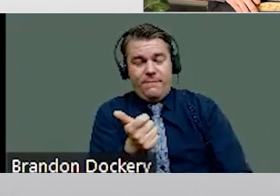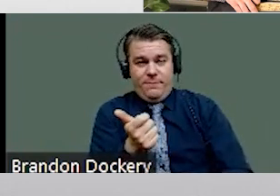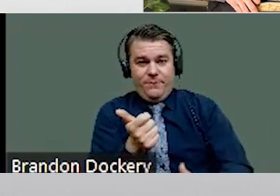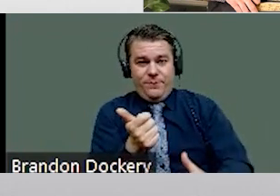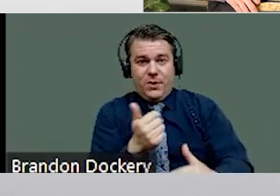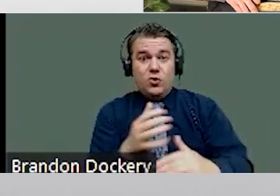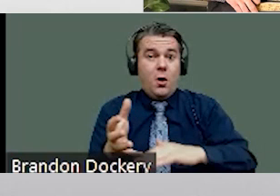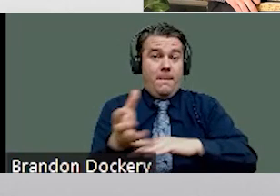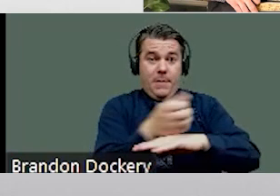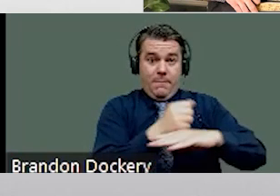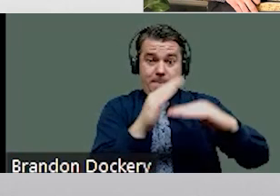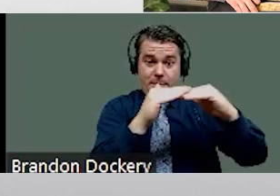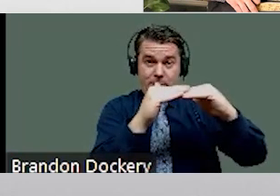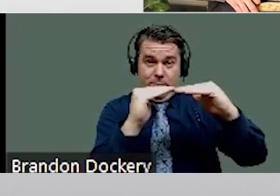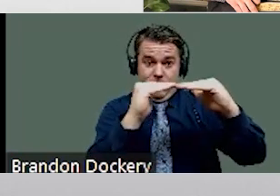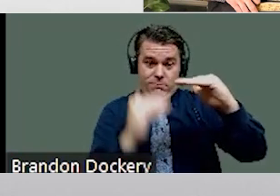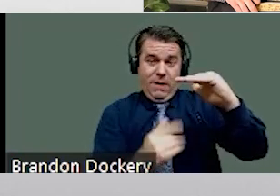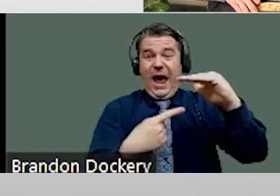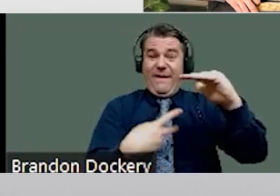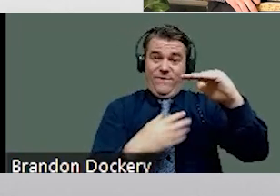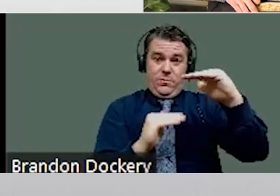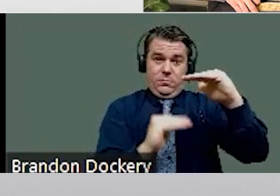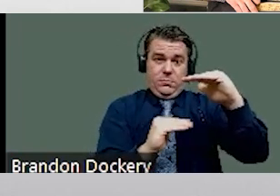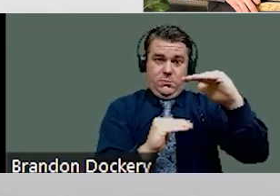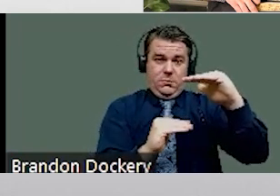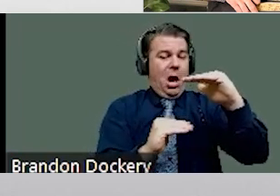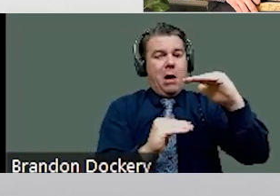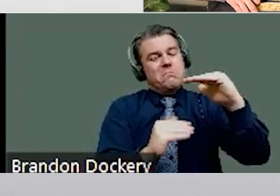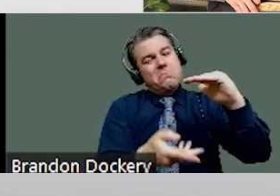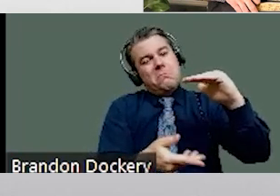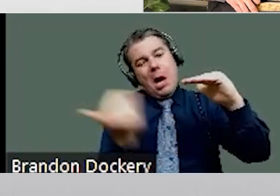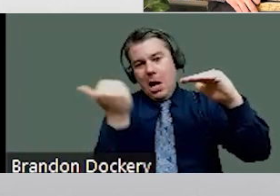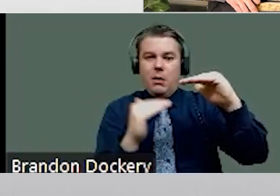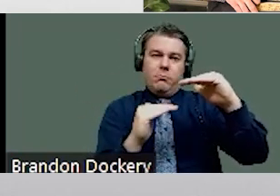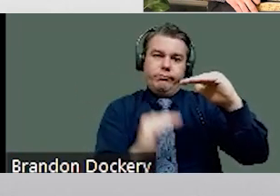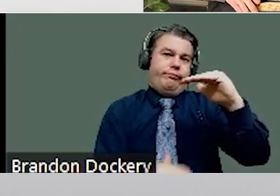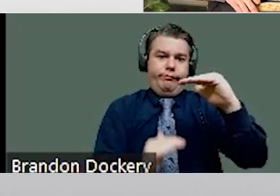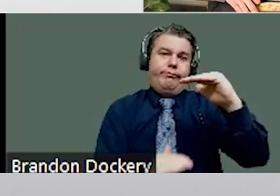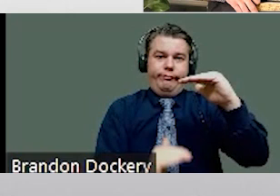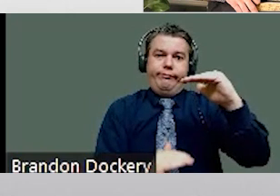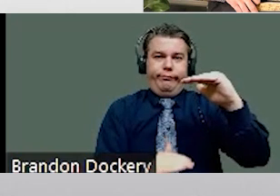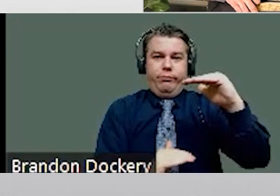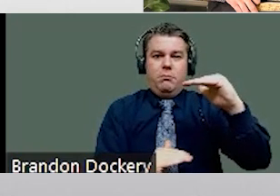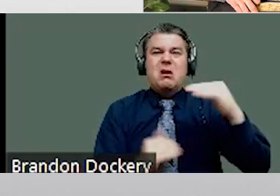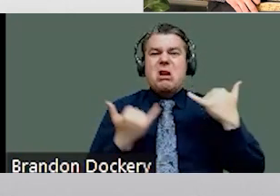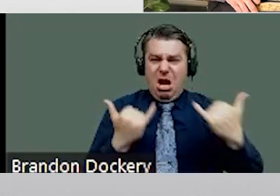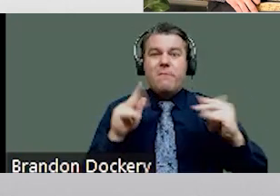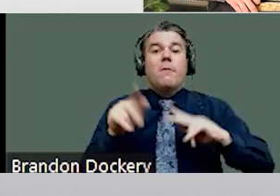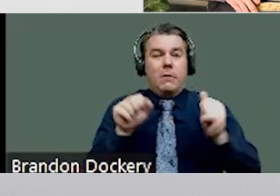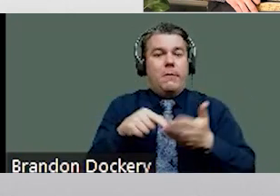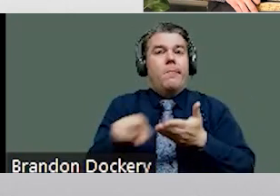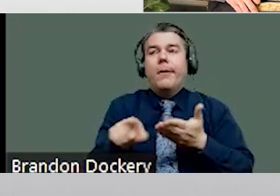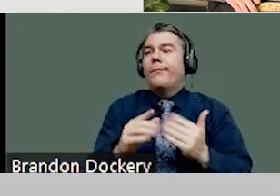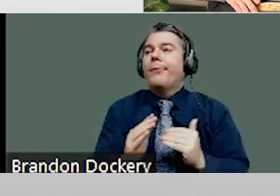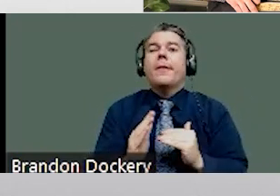subminimum wage rate. And now from 1986 today, people can be